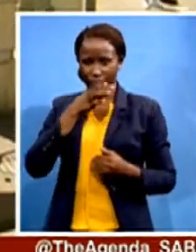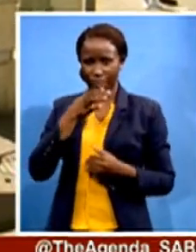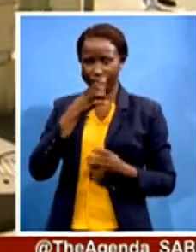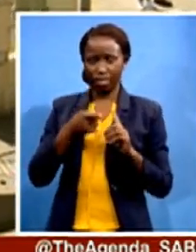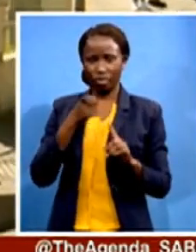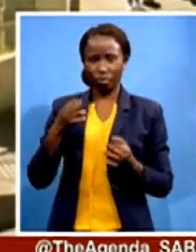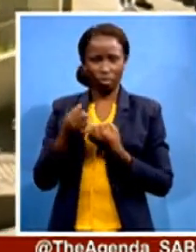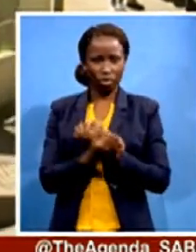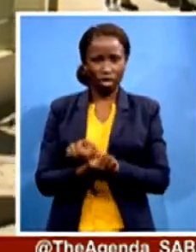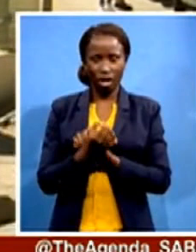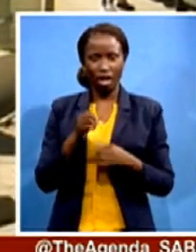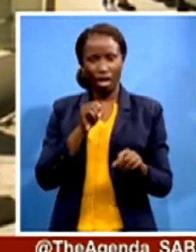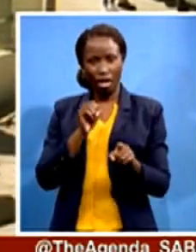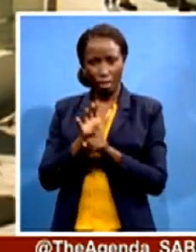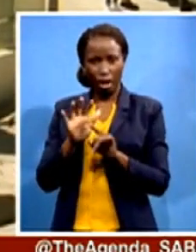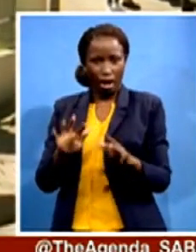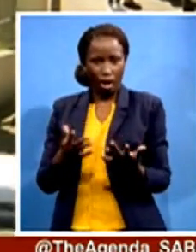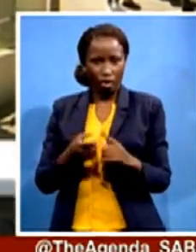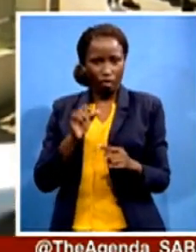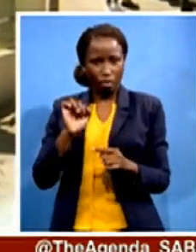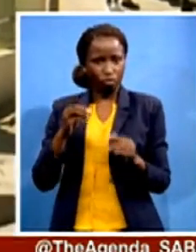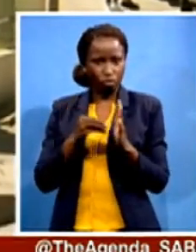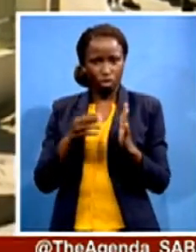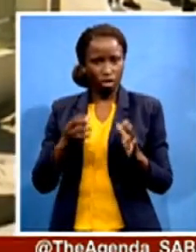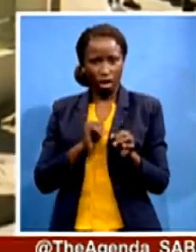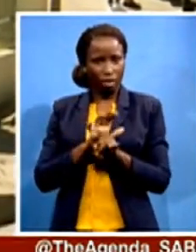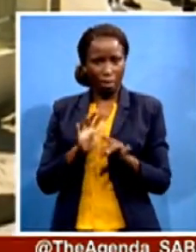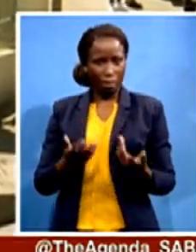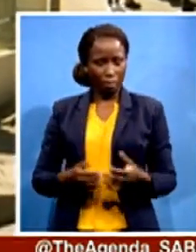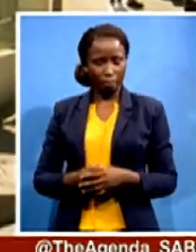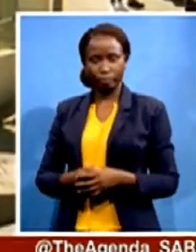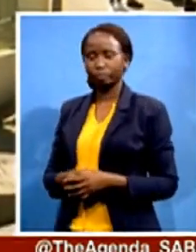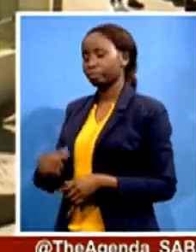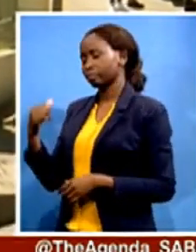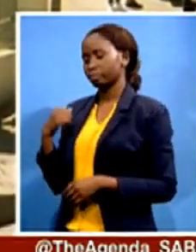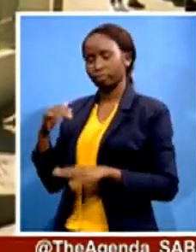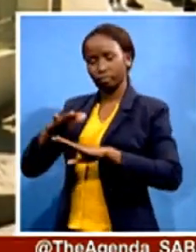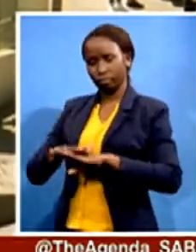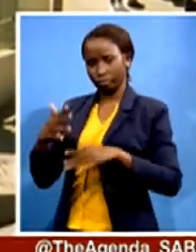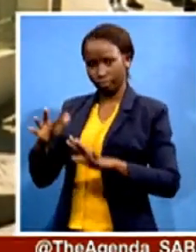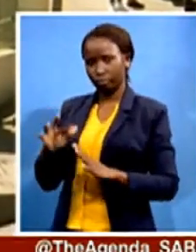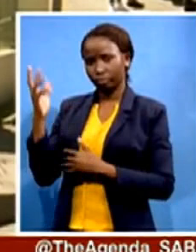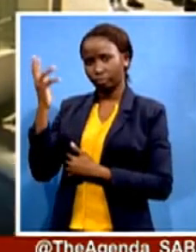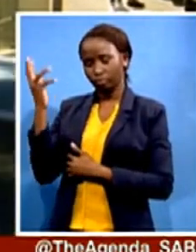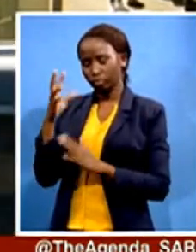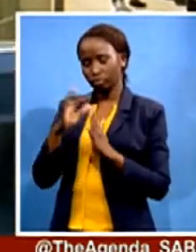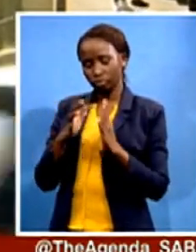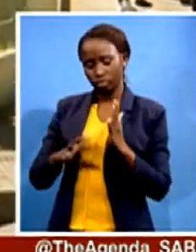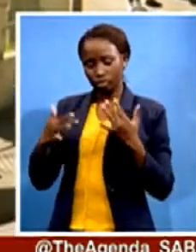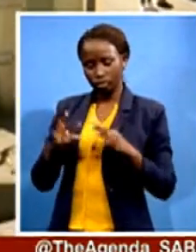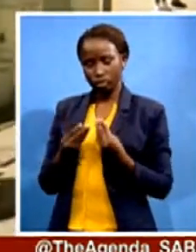students? You know, last night I issued a statement and I was anticipating such things that they might come up from the social media